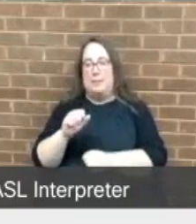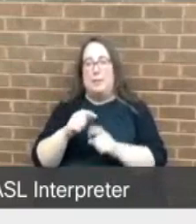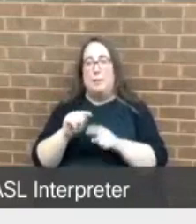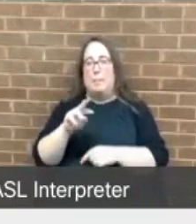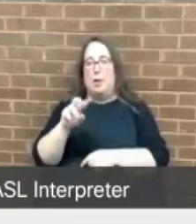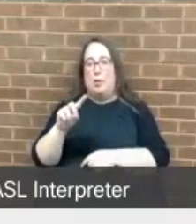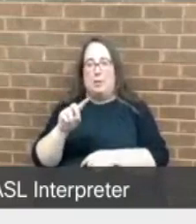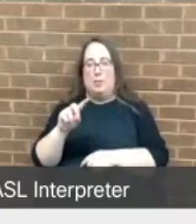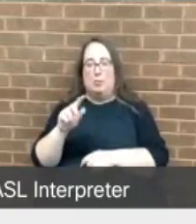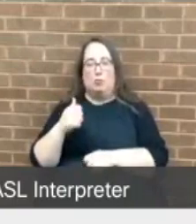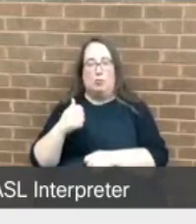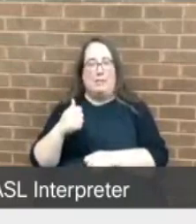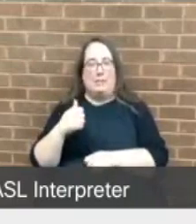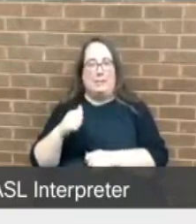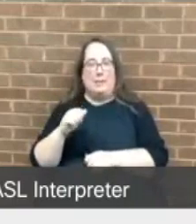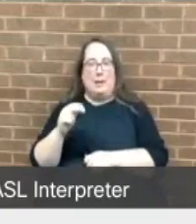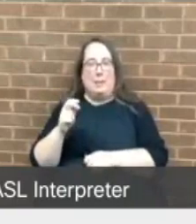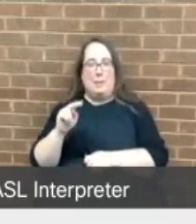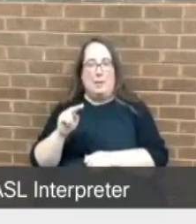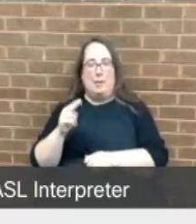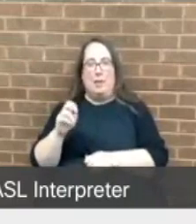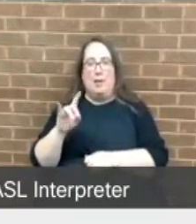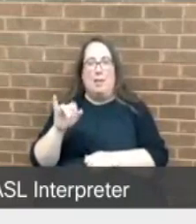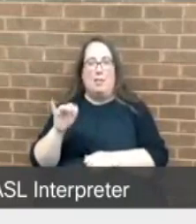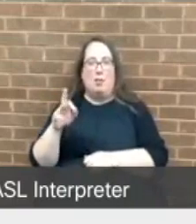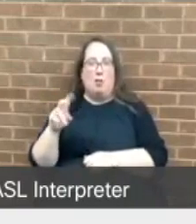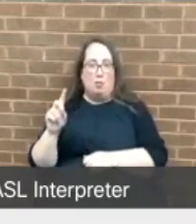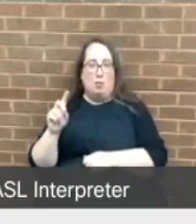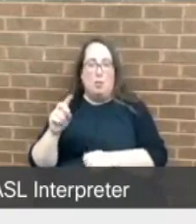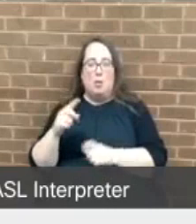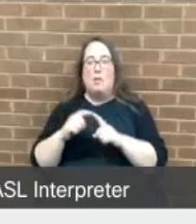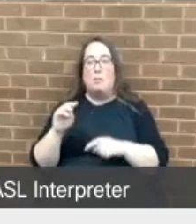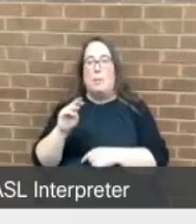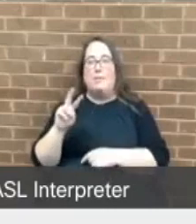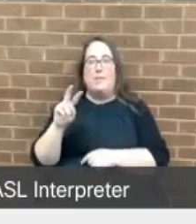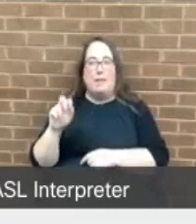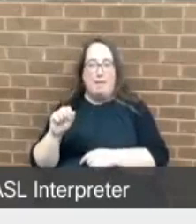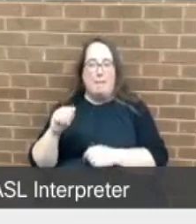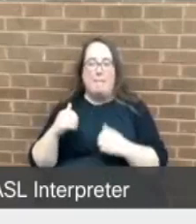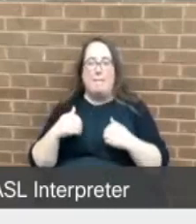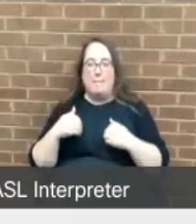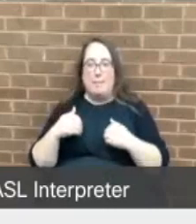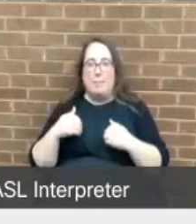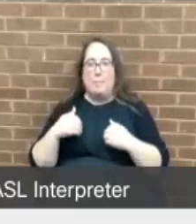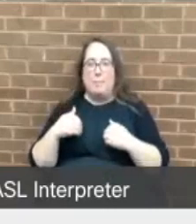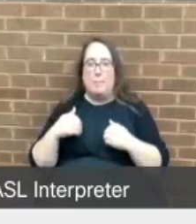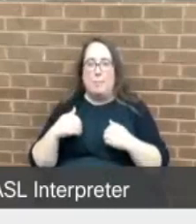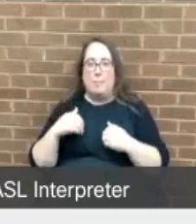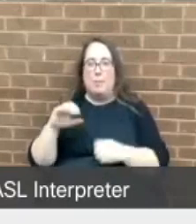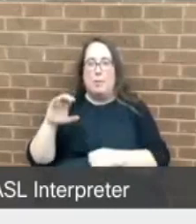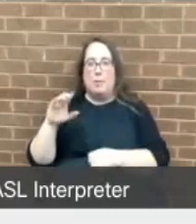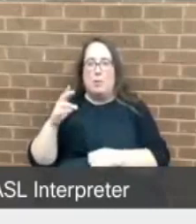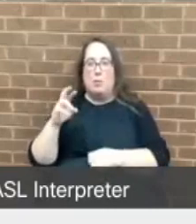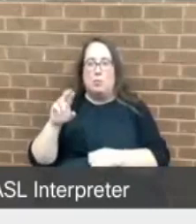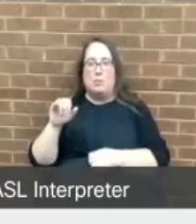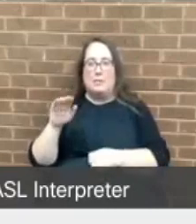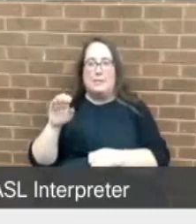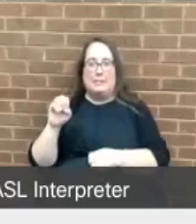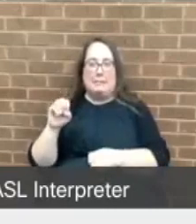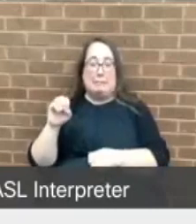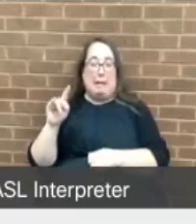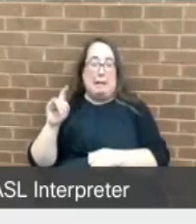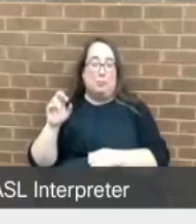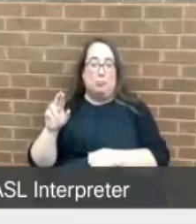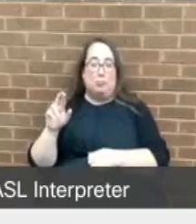the Maryland Transit Administration, we have Acting Administrator, Holly Arnold. From the Motor Vehicle Administration, we have Administrator Christine Iser. From